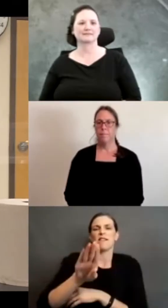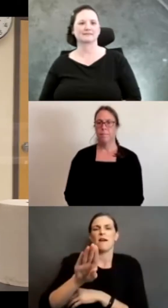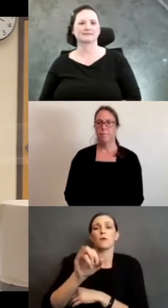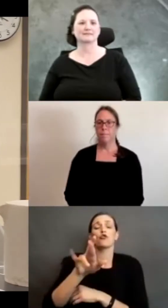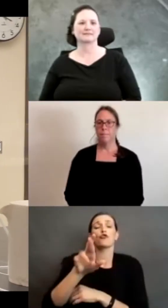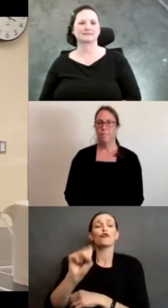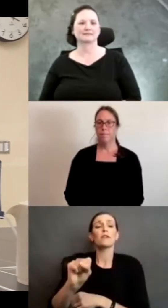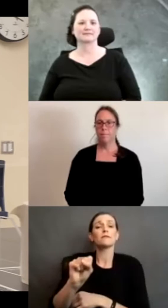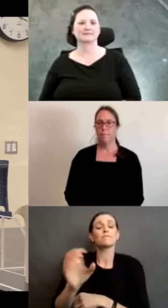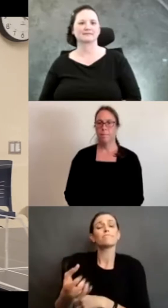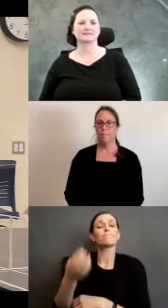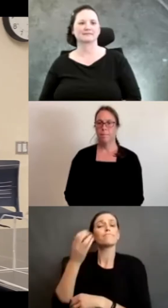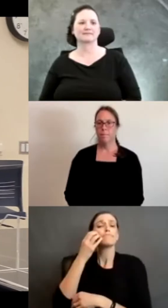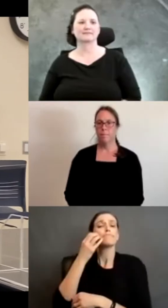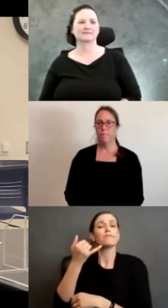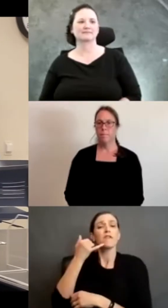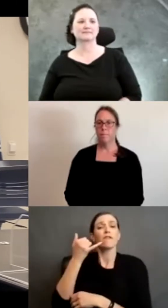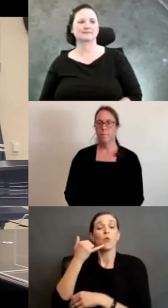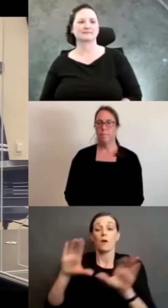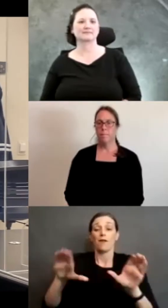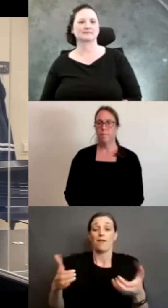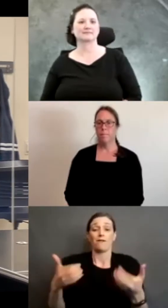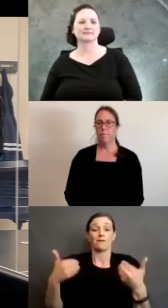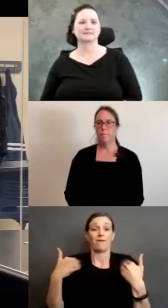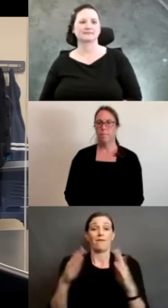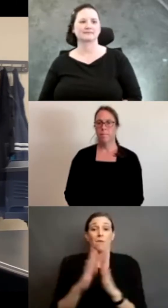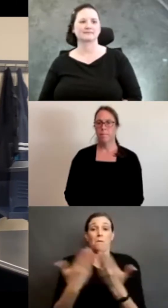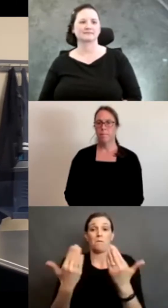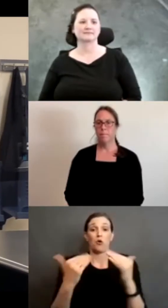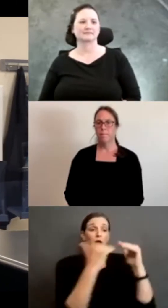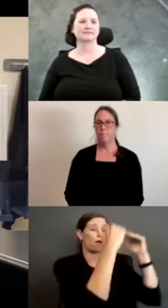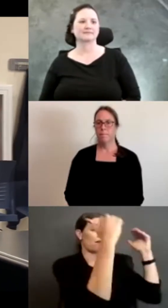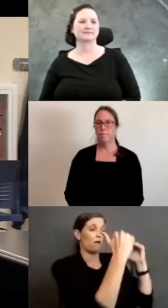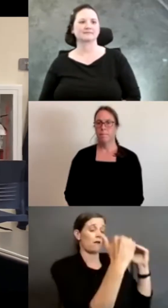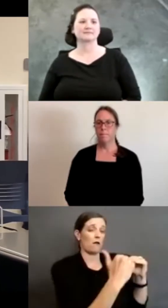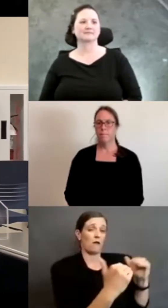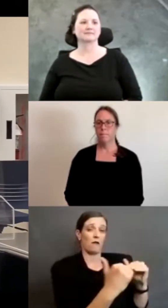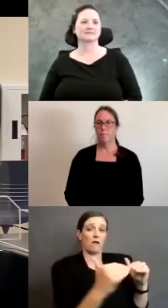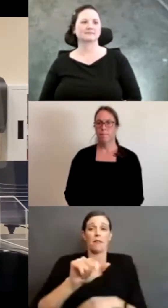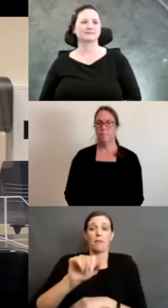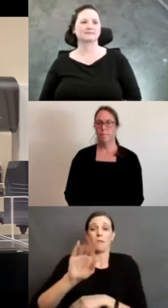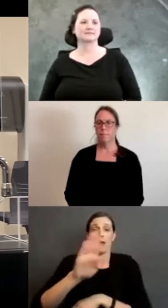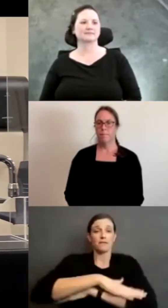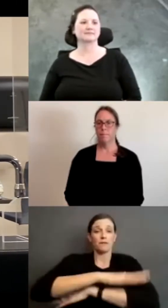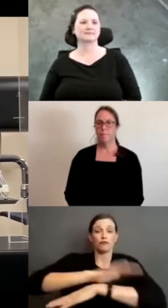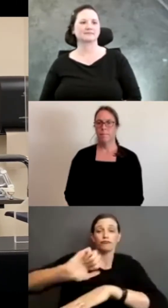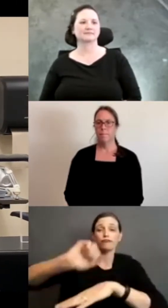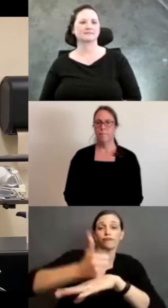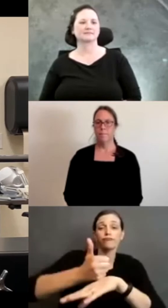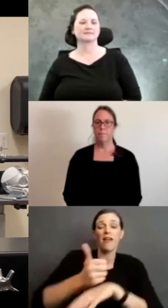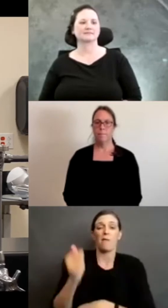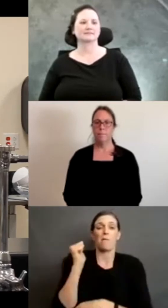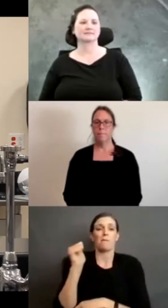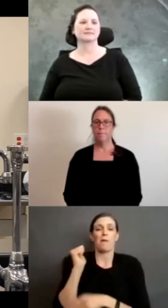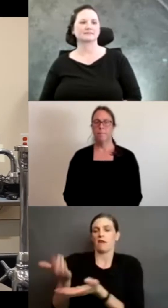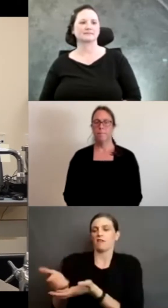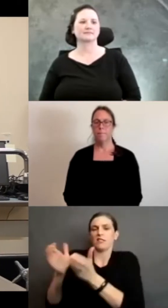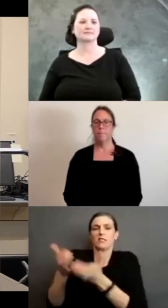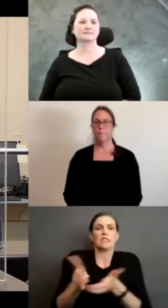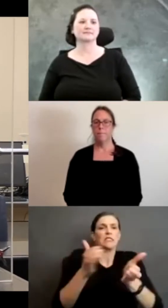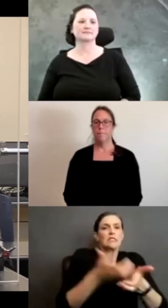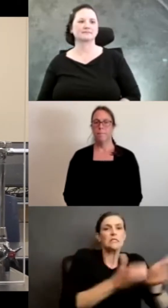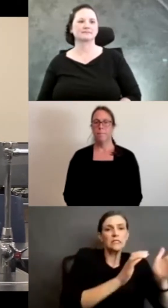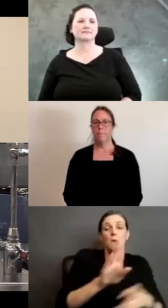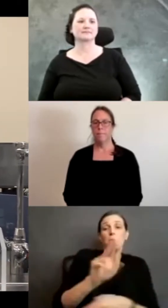has bookshelves on one side of the room, a lab table in the center of the room, and sinks in the back of the room. There are